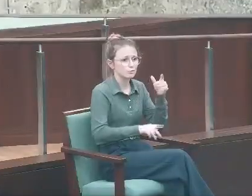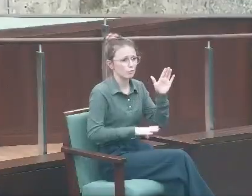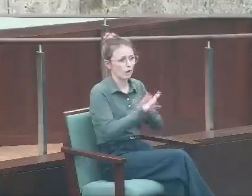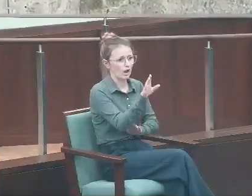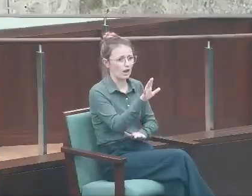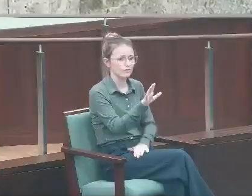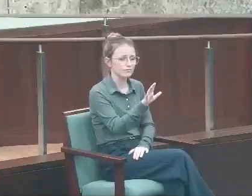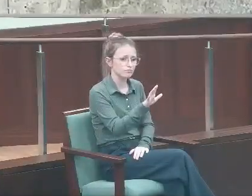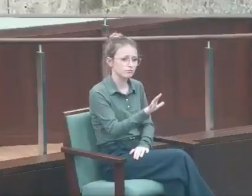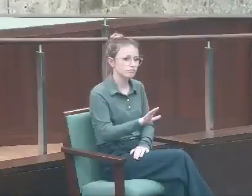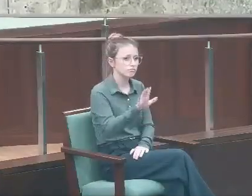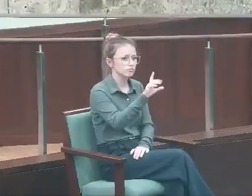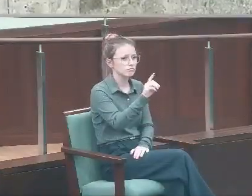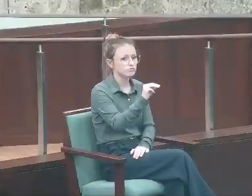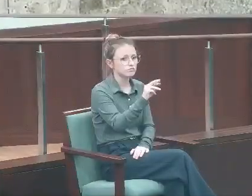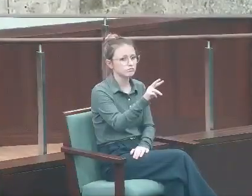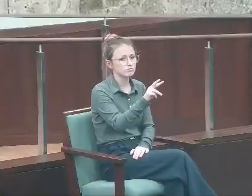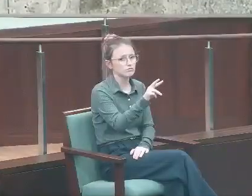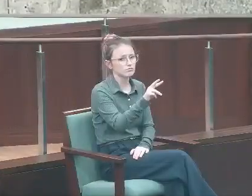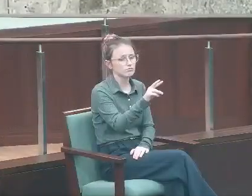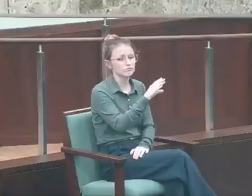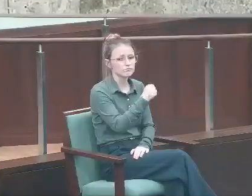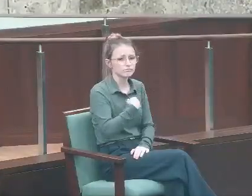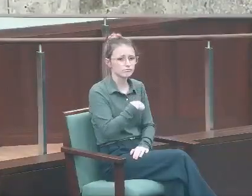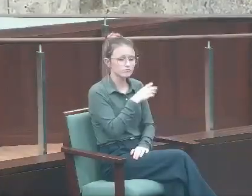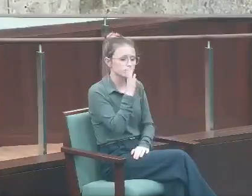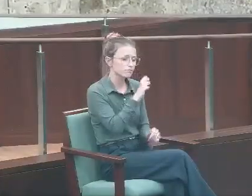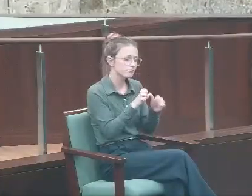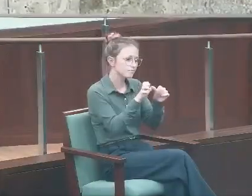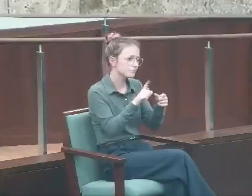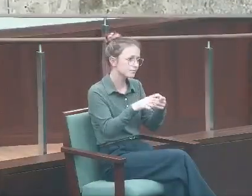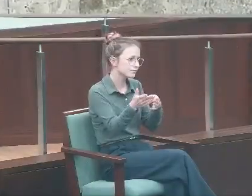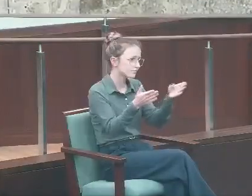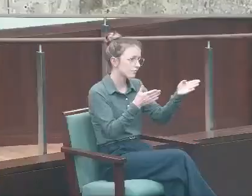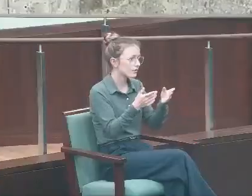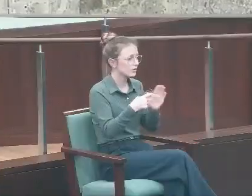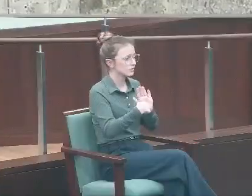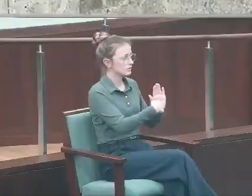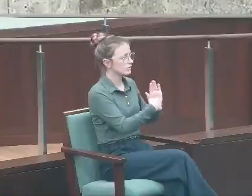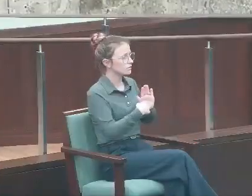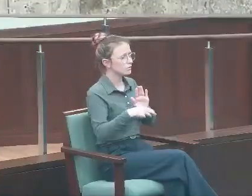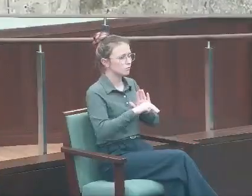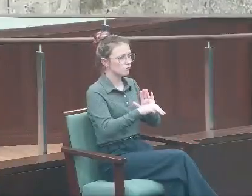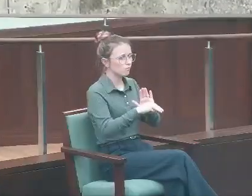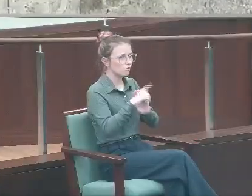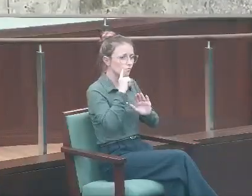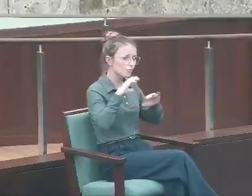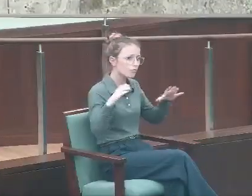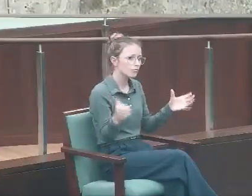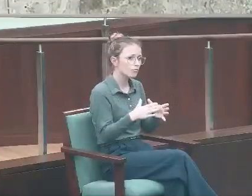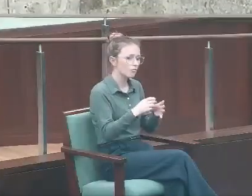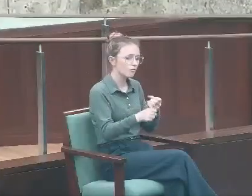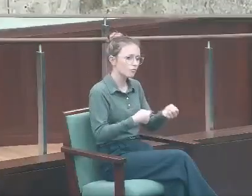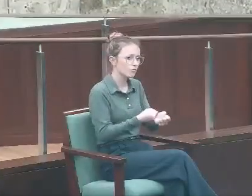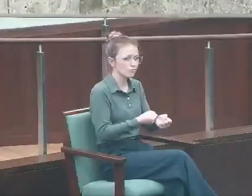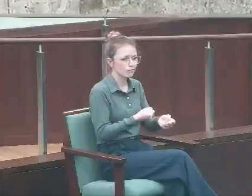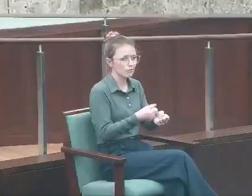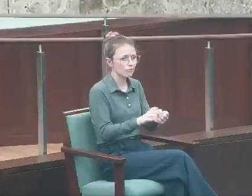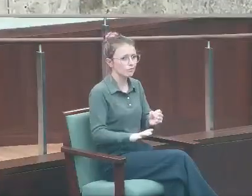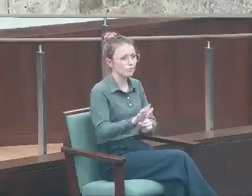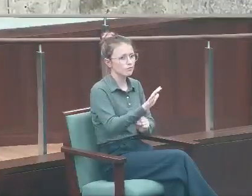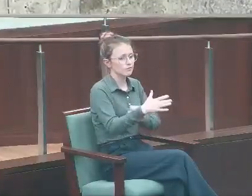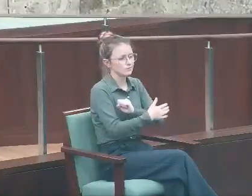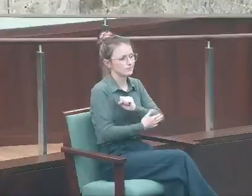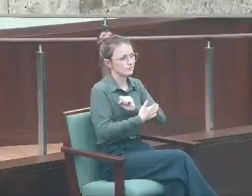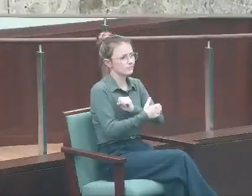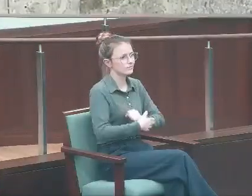the DMV, and that we can continue to serve as a model for organizing and advocacy across the